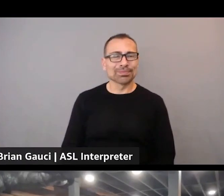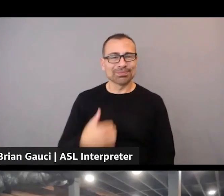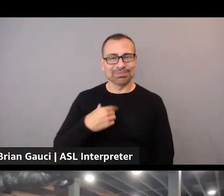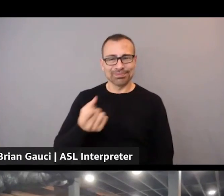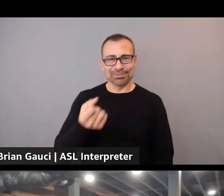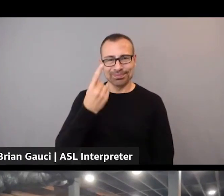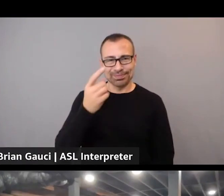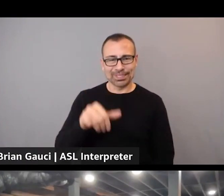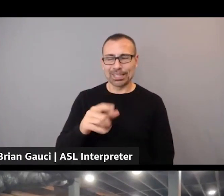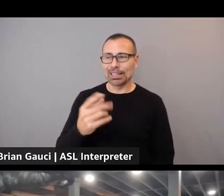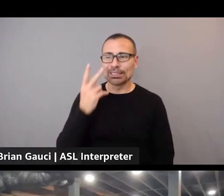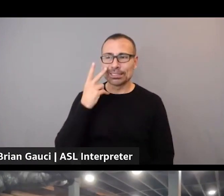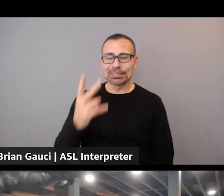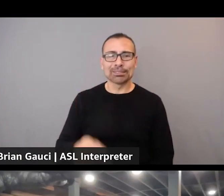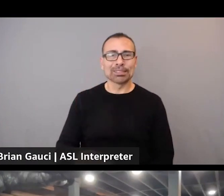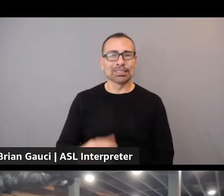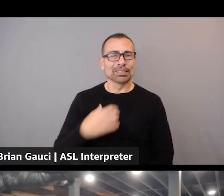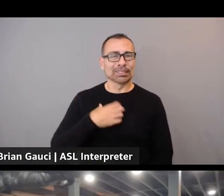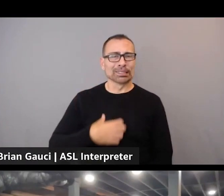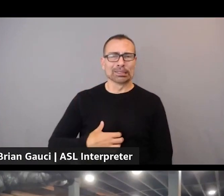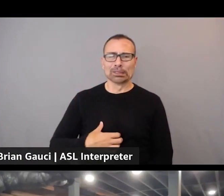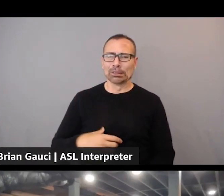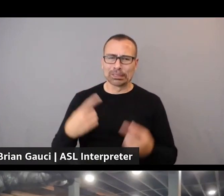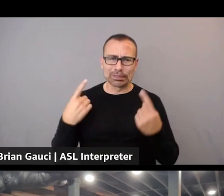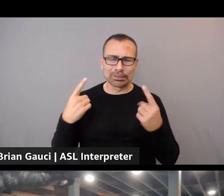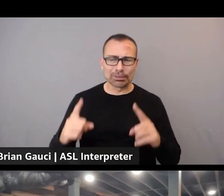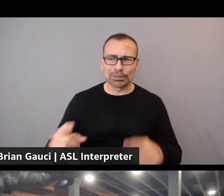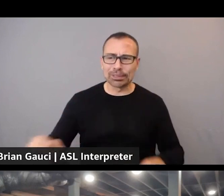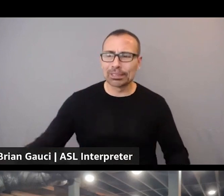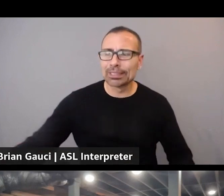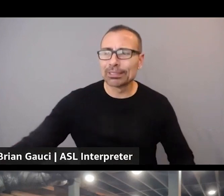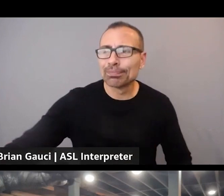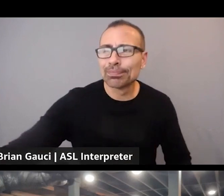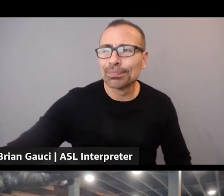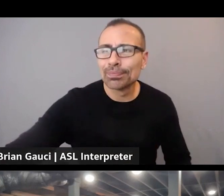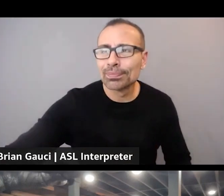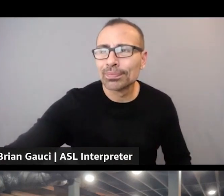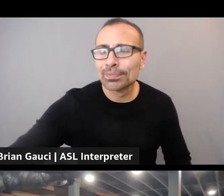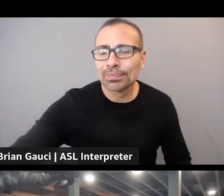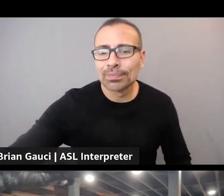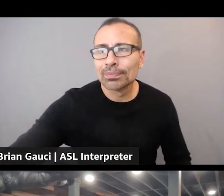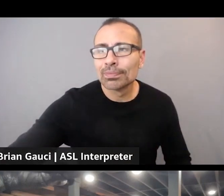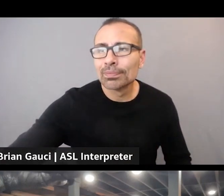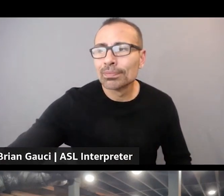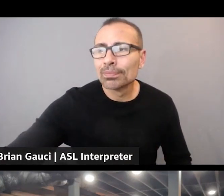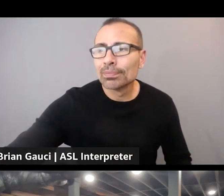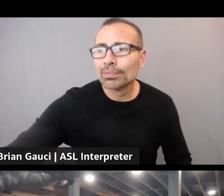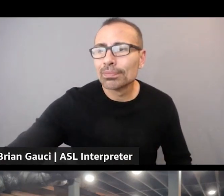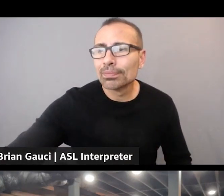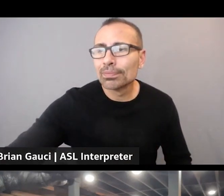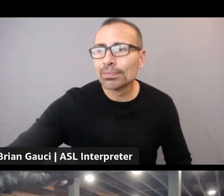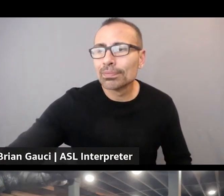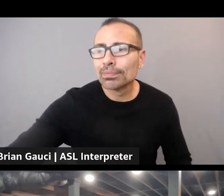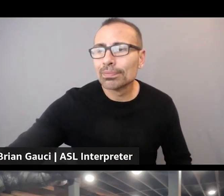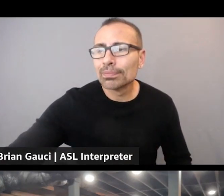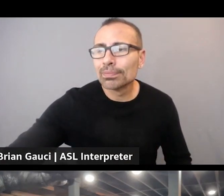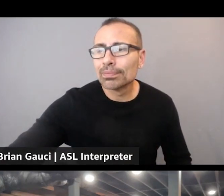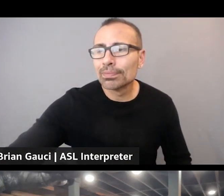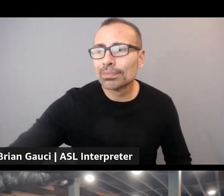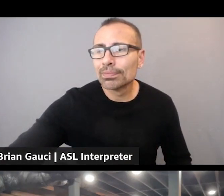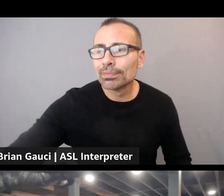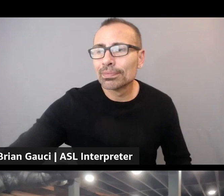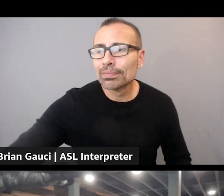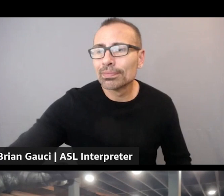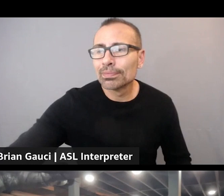understand that. I wish it worked. But if it doesn't, that's okay too. it's okay. Yeah. Still